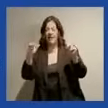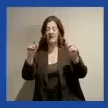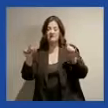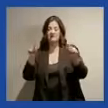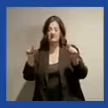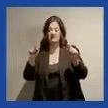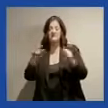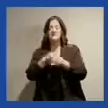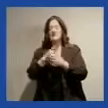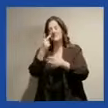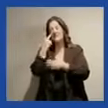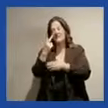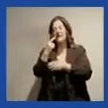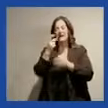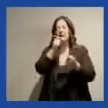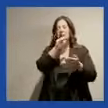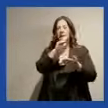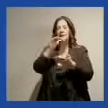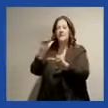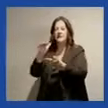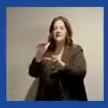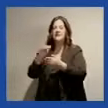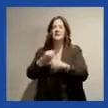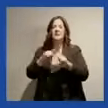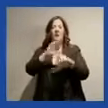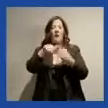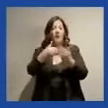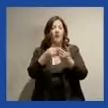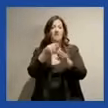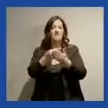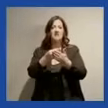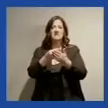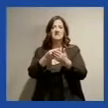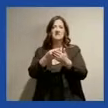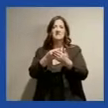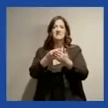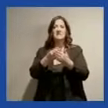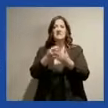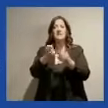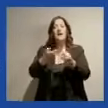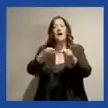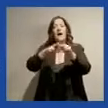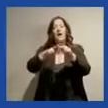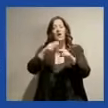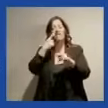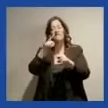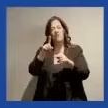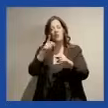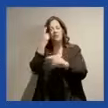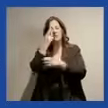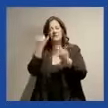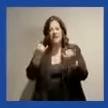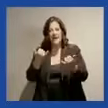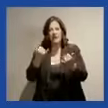$17,502, and you'll see all funds slightly higher. Local reasons, that's the case,